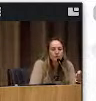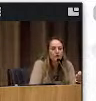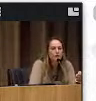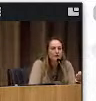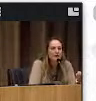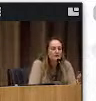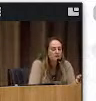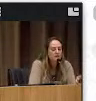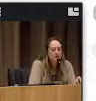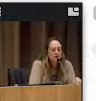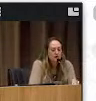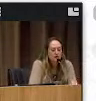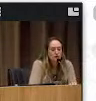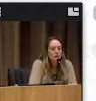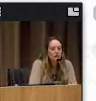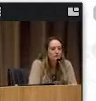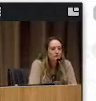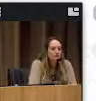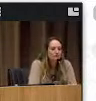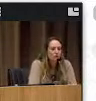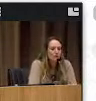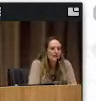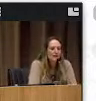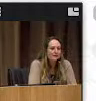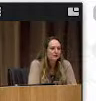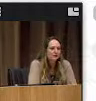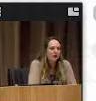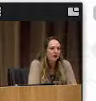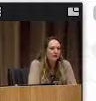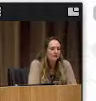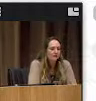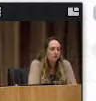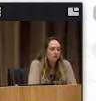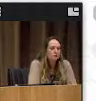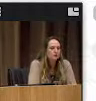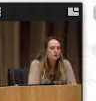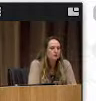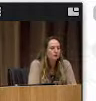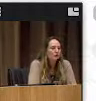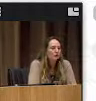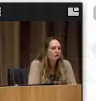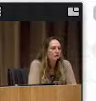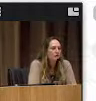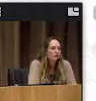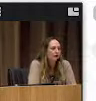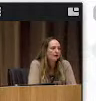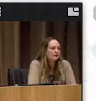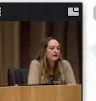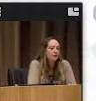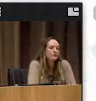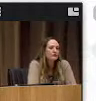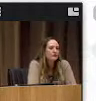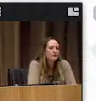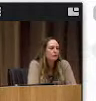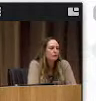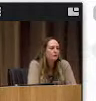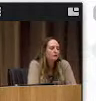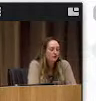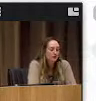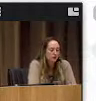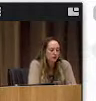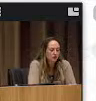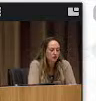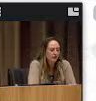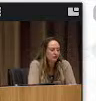to overcome the challenges. We are a complex that integrates only public hospitals.